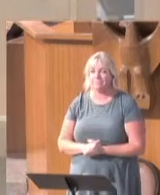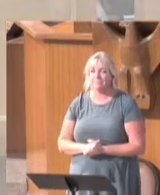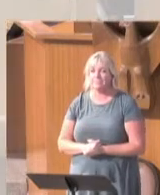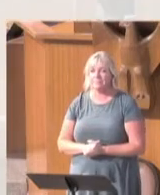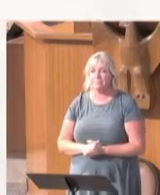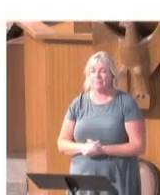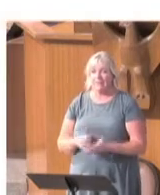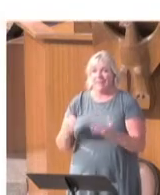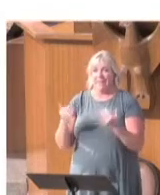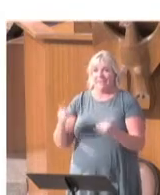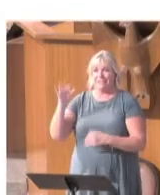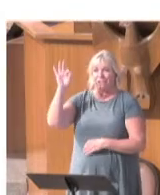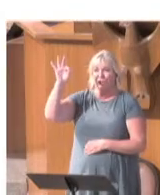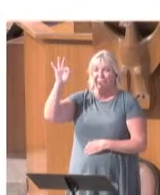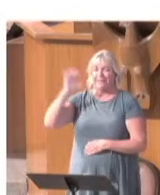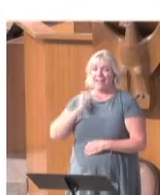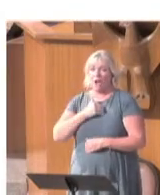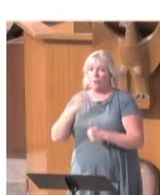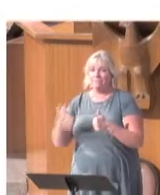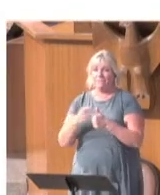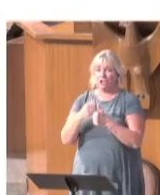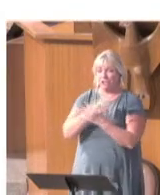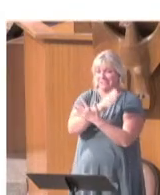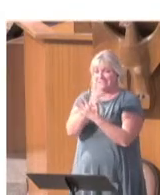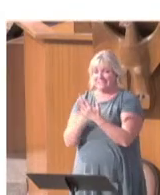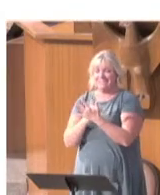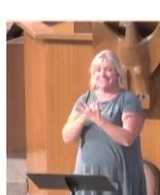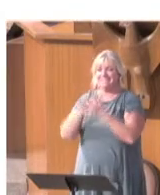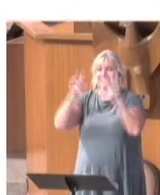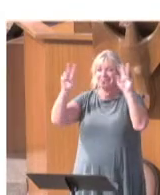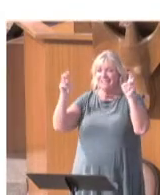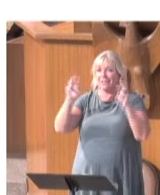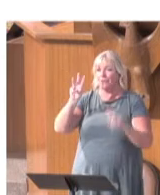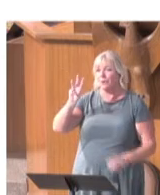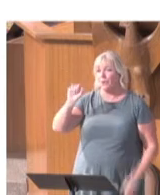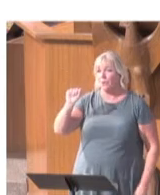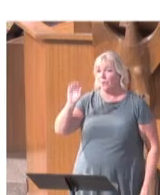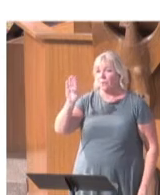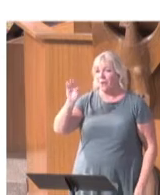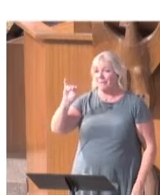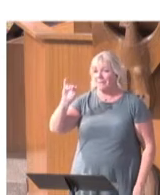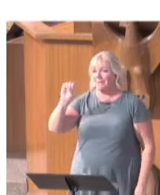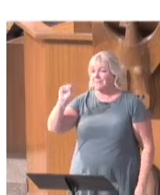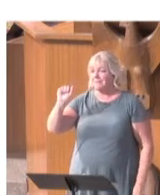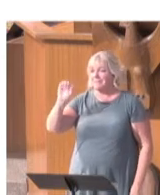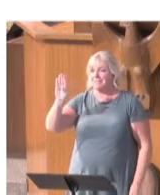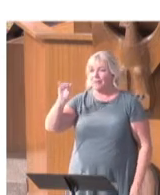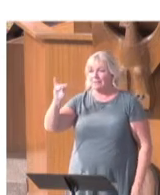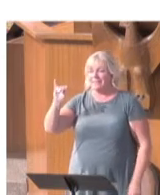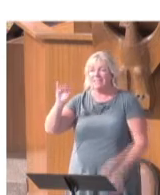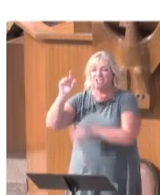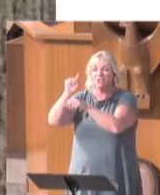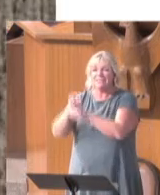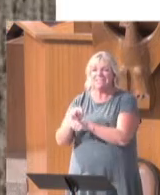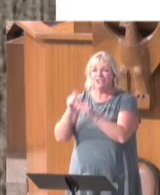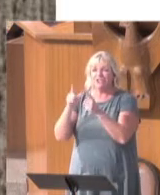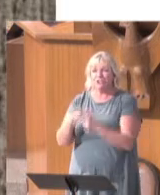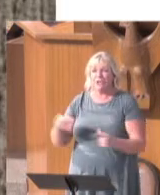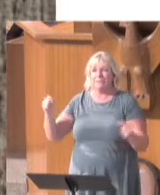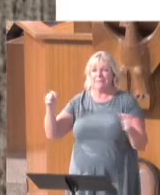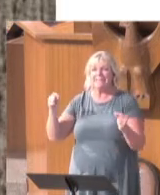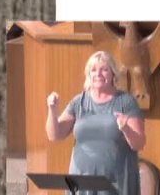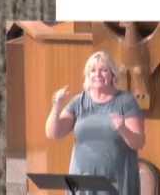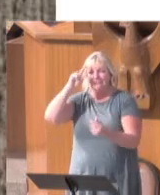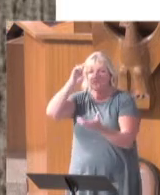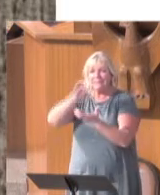This sermon marks the very first in our series, Wabi Sabi, which is a traditional Japanese aesthetic centered on